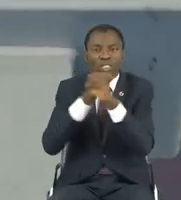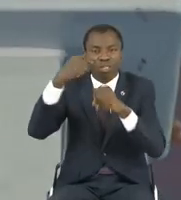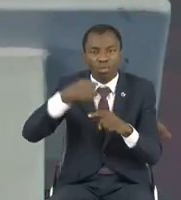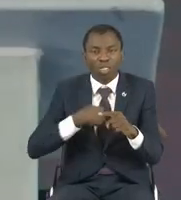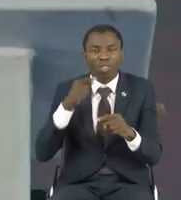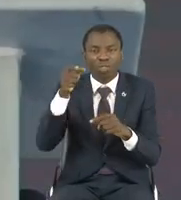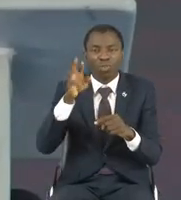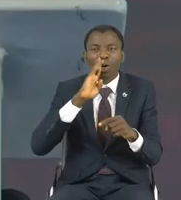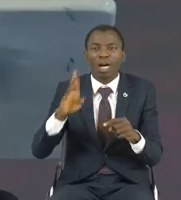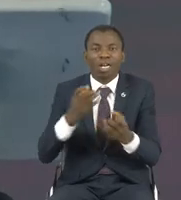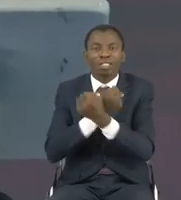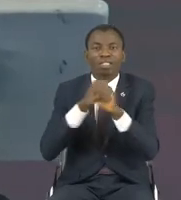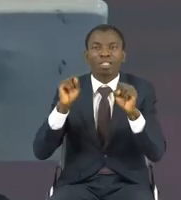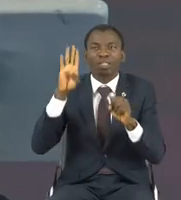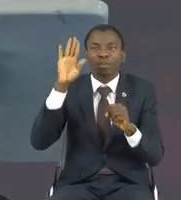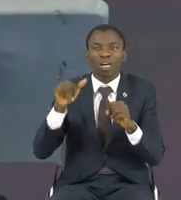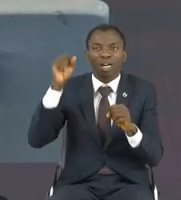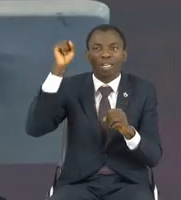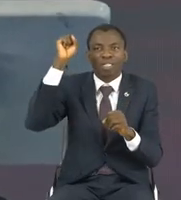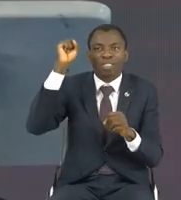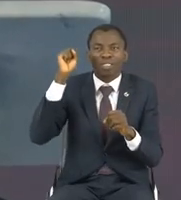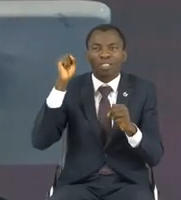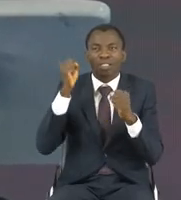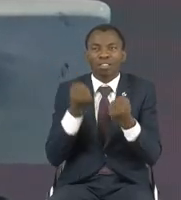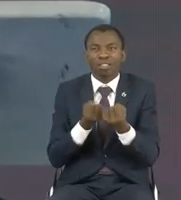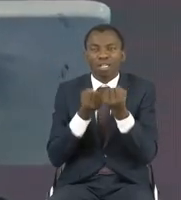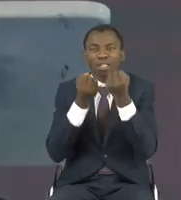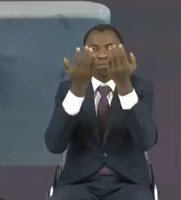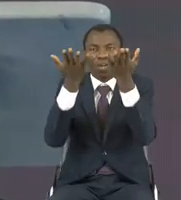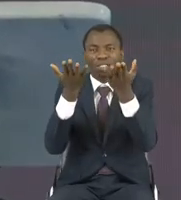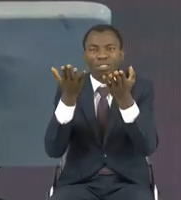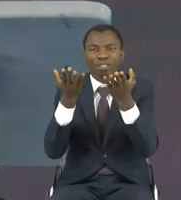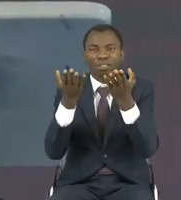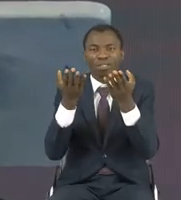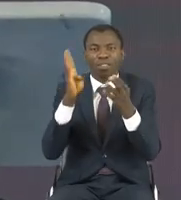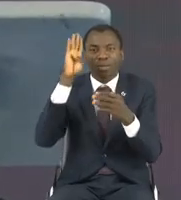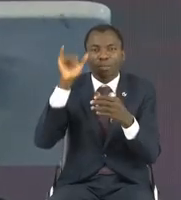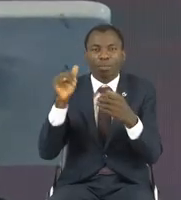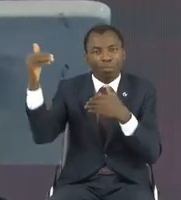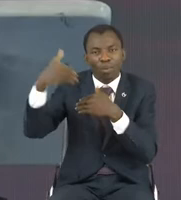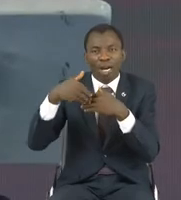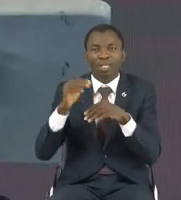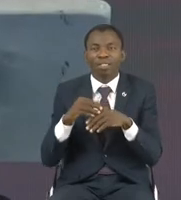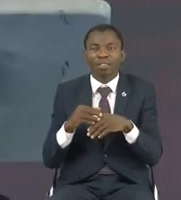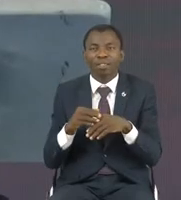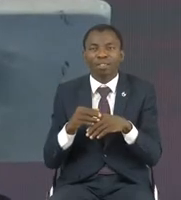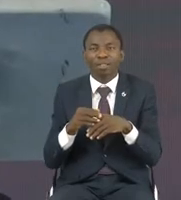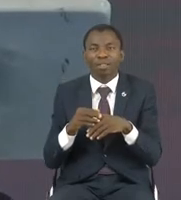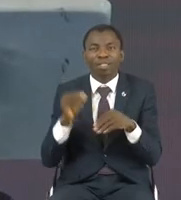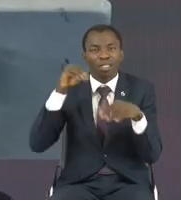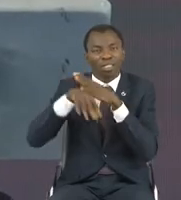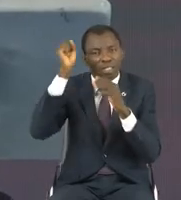saved by sacrifice for sacrifice back in his